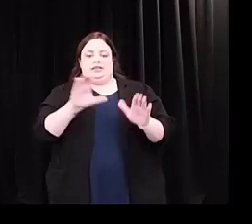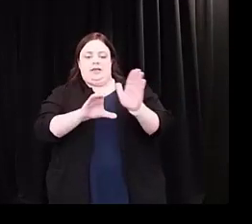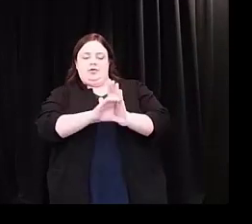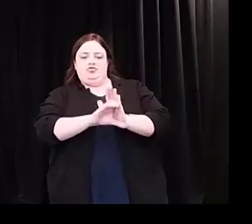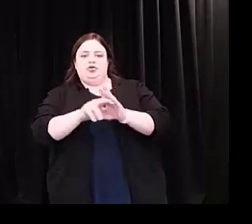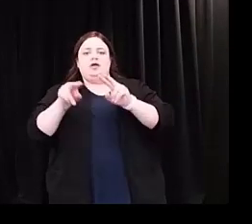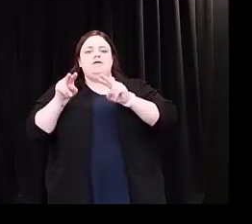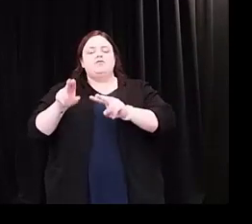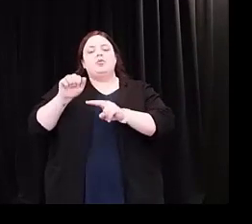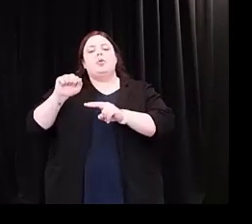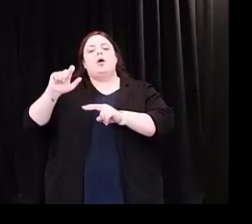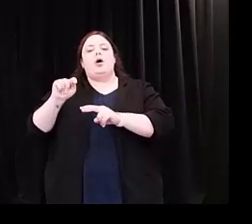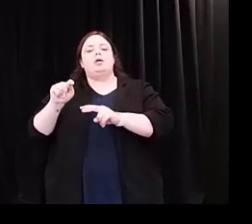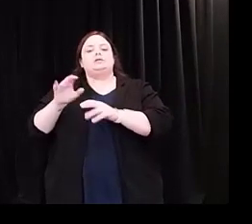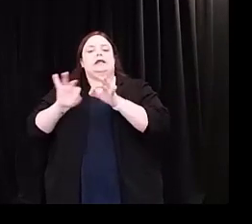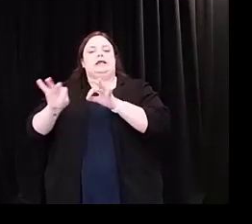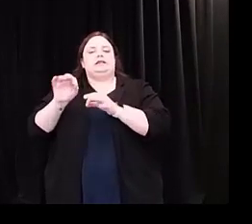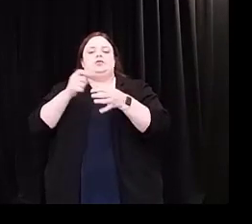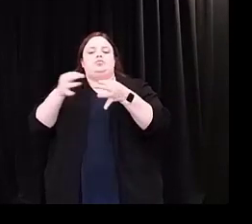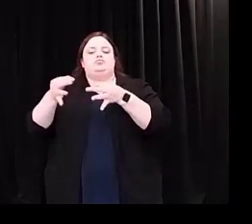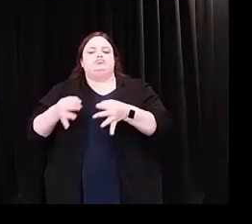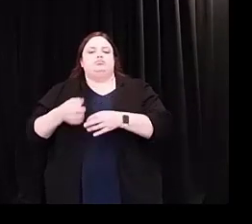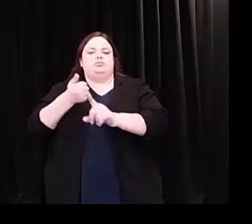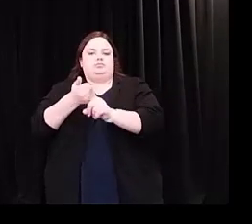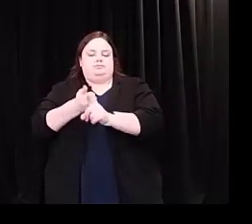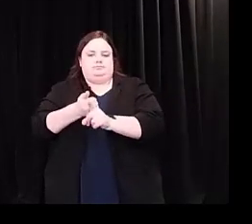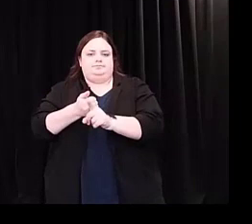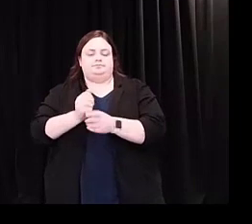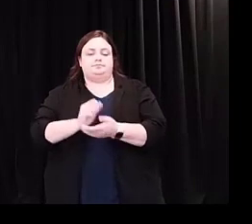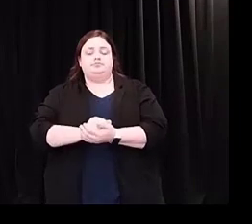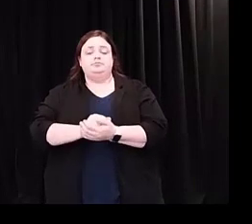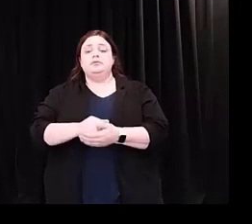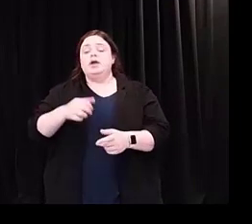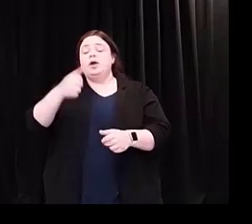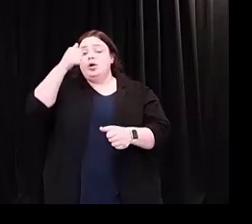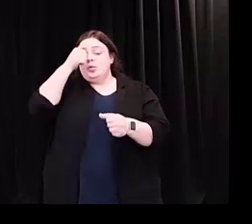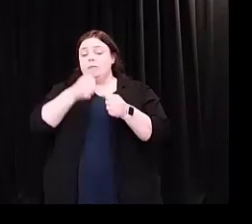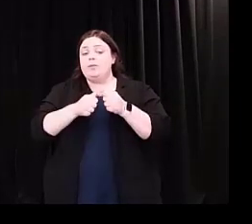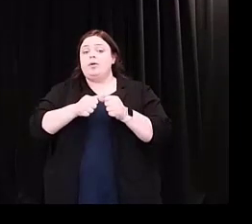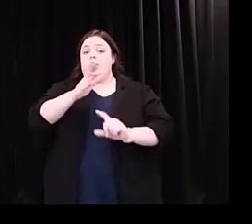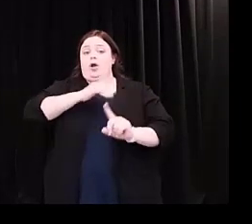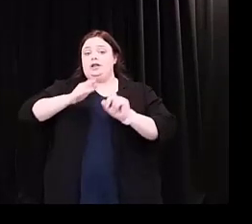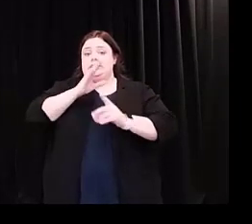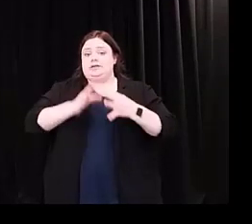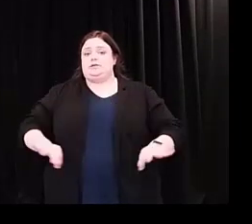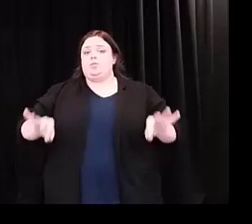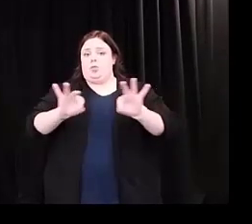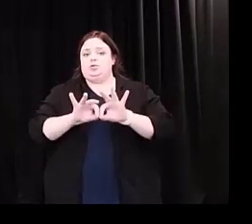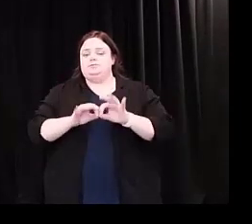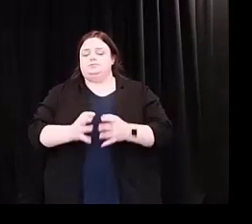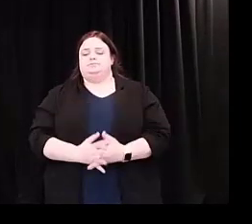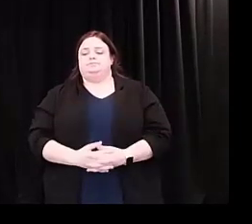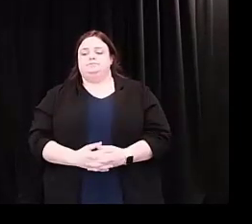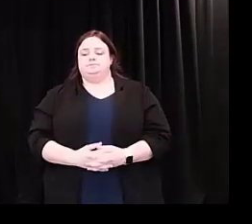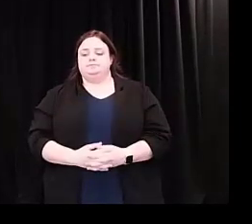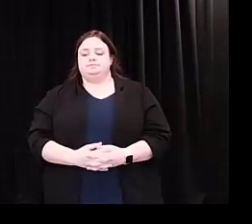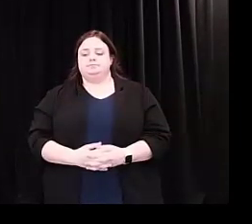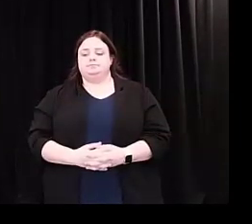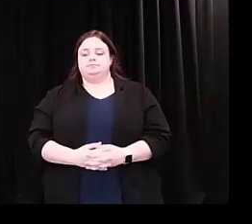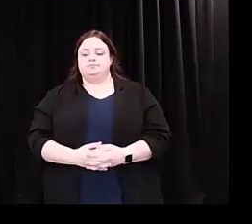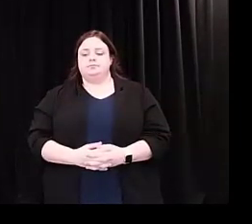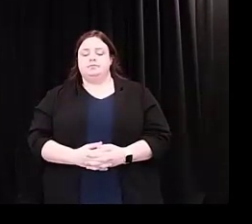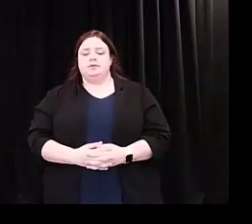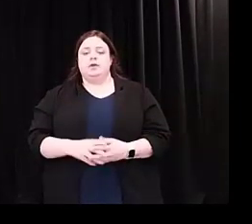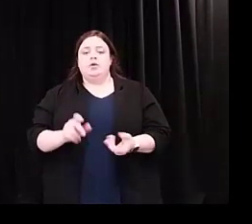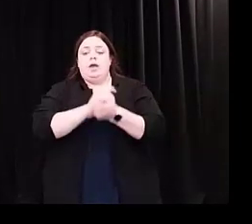alt text, and writing that description in. And remember, context is important. So we've updated the alt